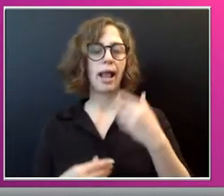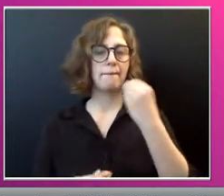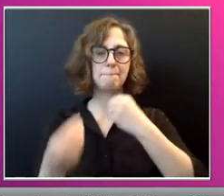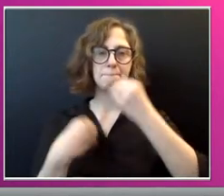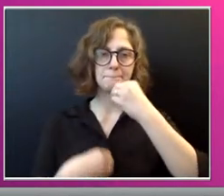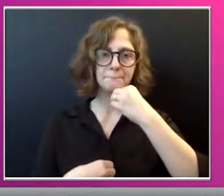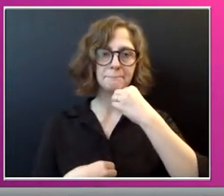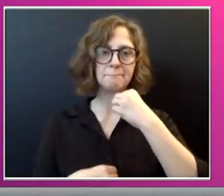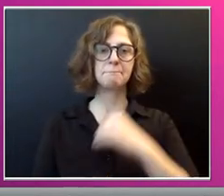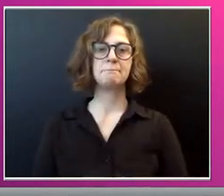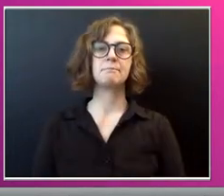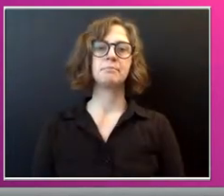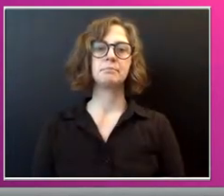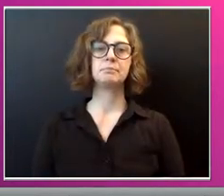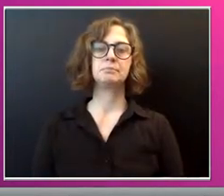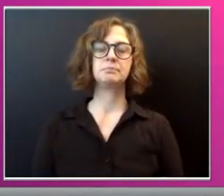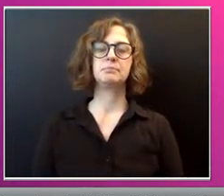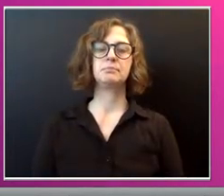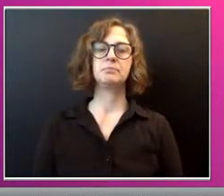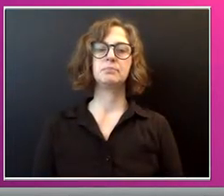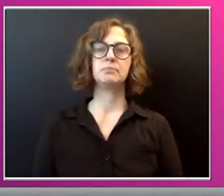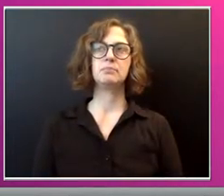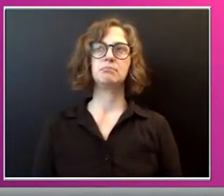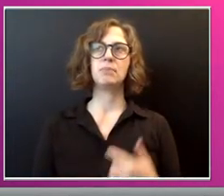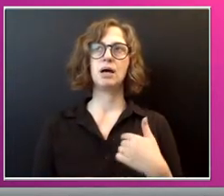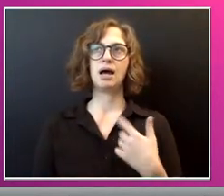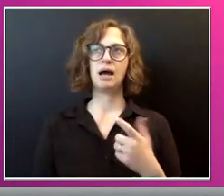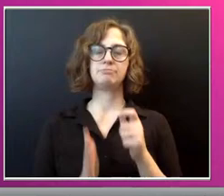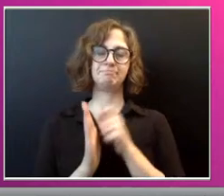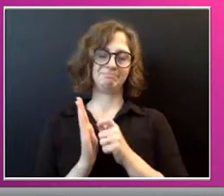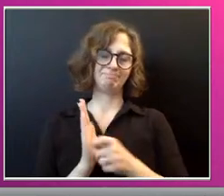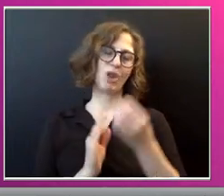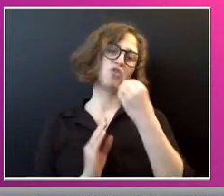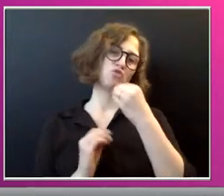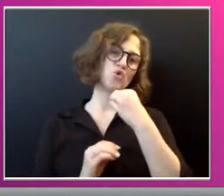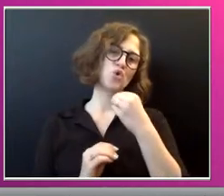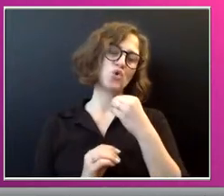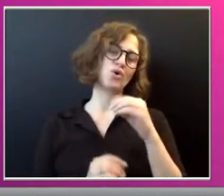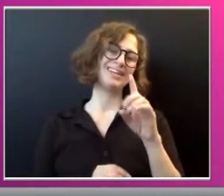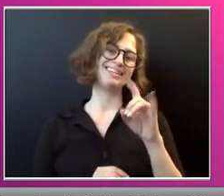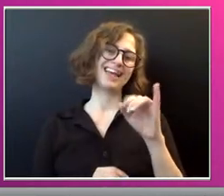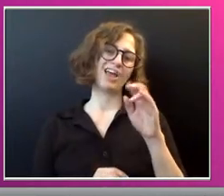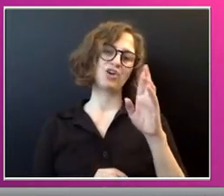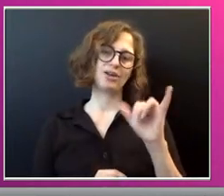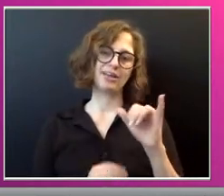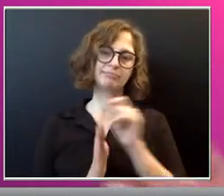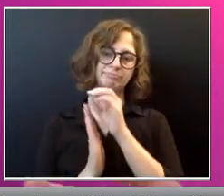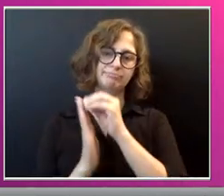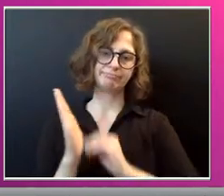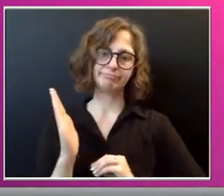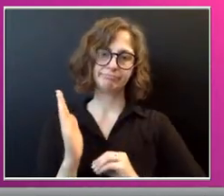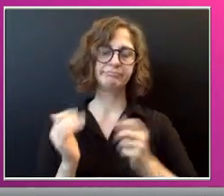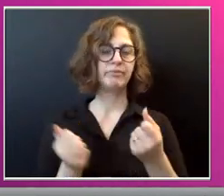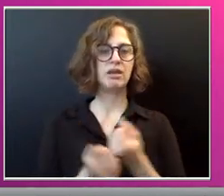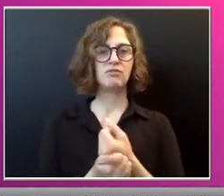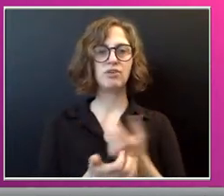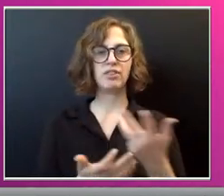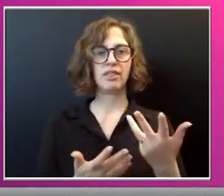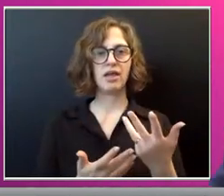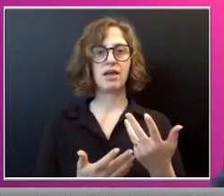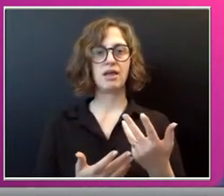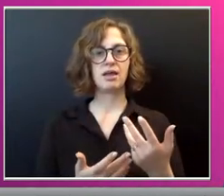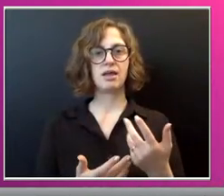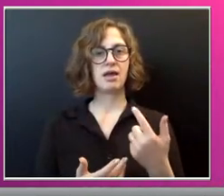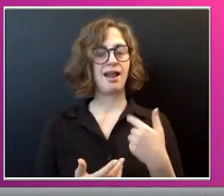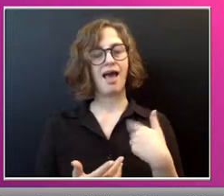she had me do a food diary and just writing down everything, and I took it to the next level. I'm